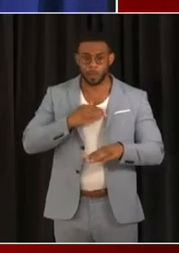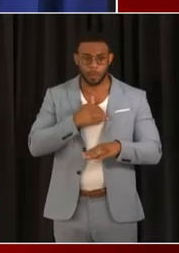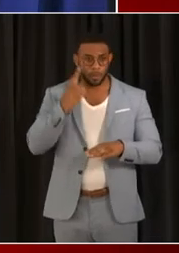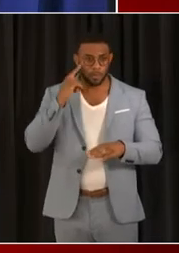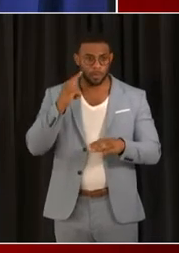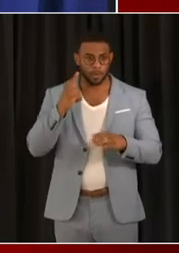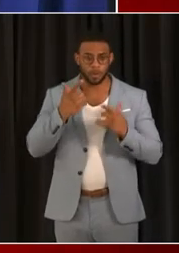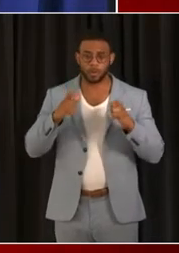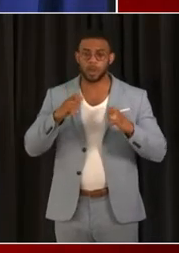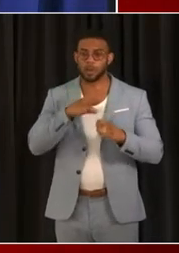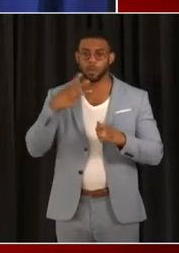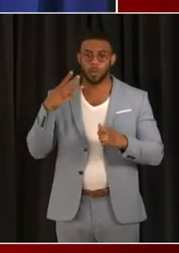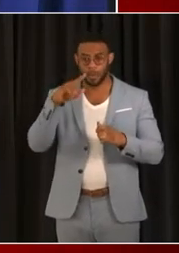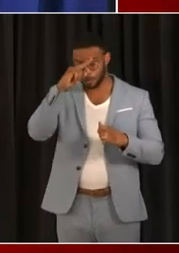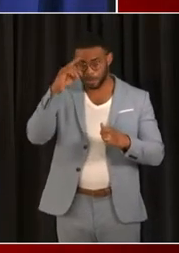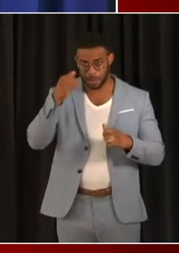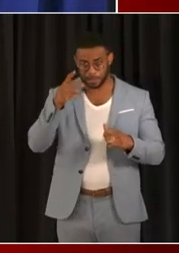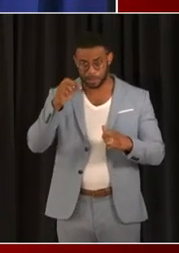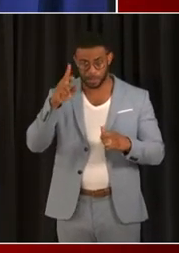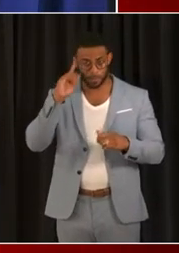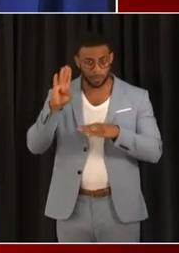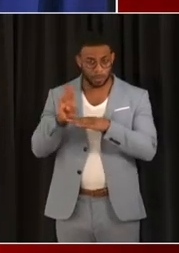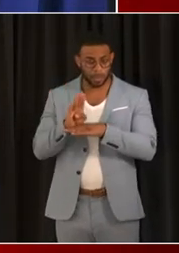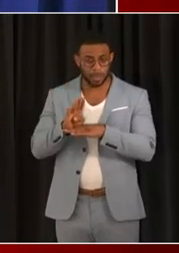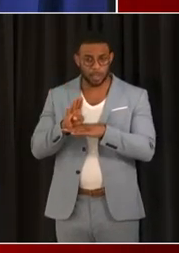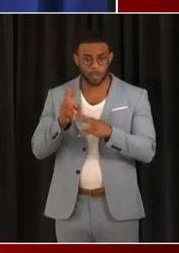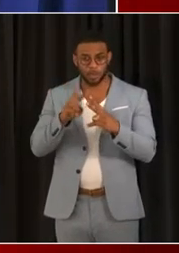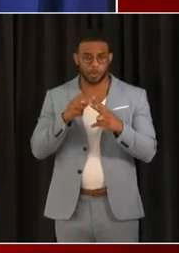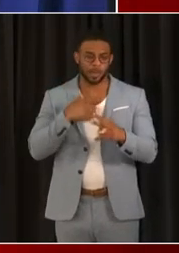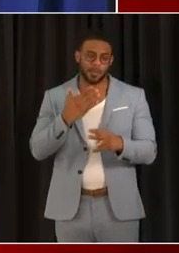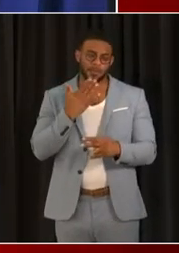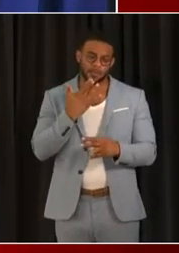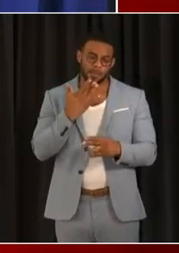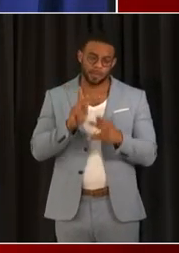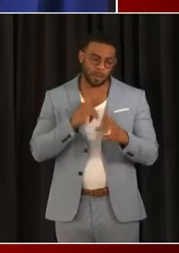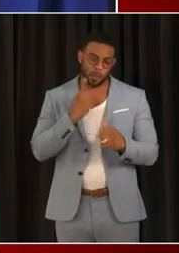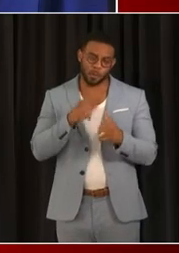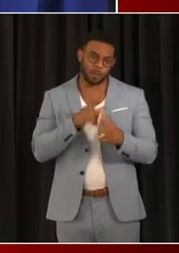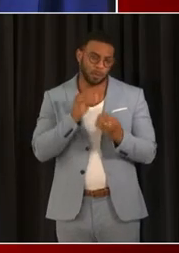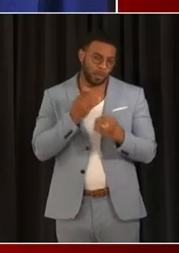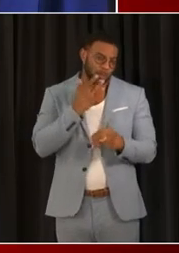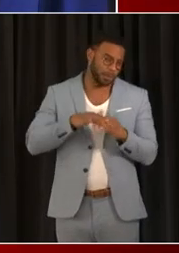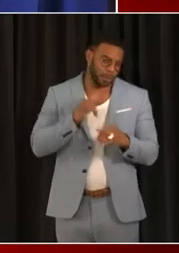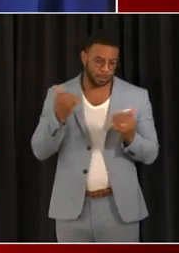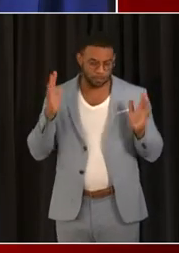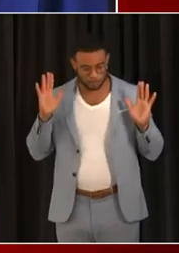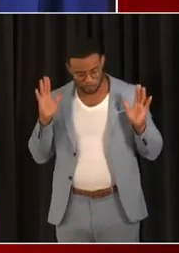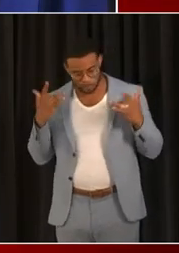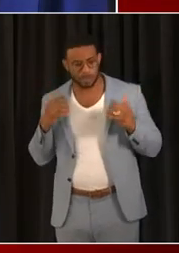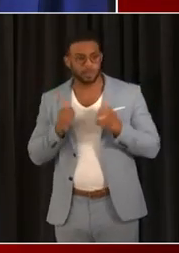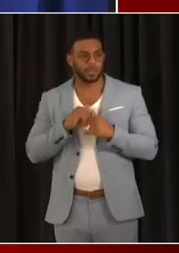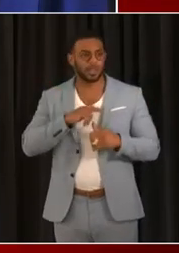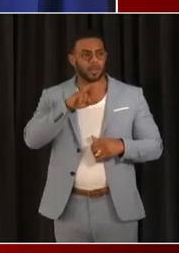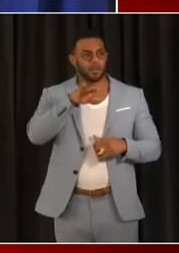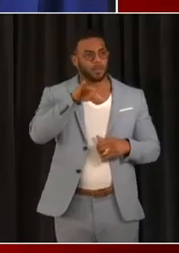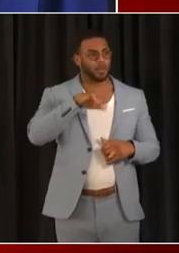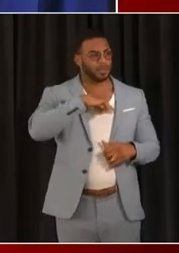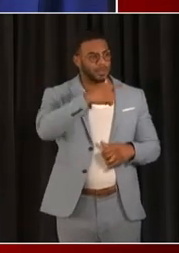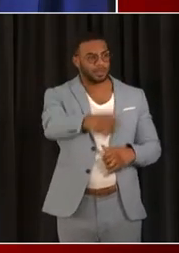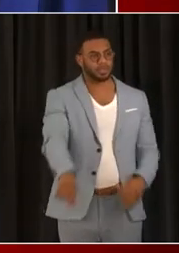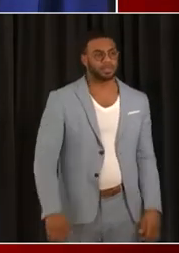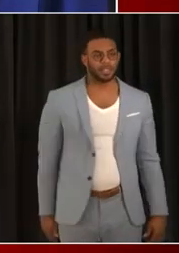the Greater Washington Black Chamber of Commerce. And they're two of my favorite people, but I got to say one is more favorite than the other. So with that,